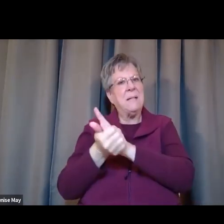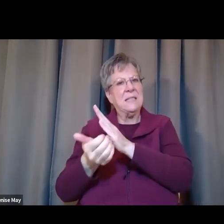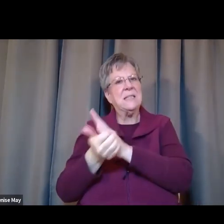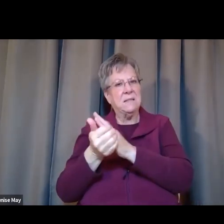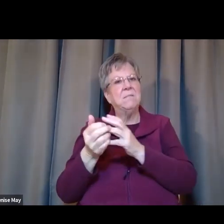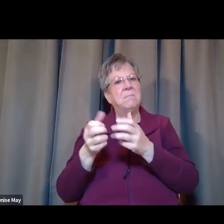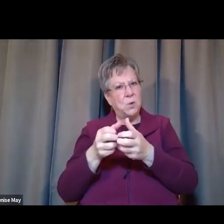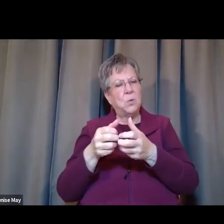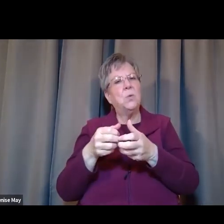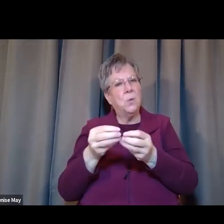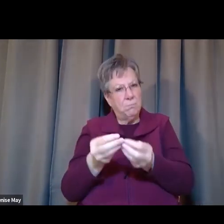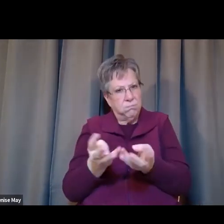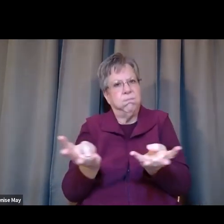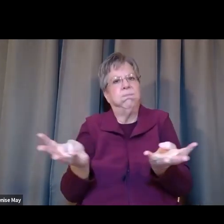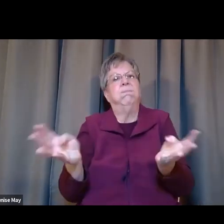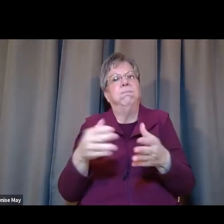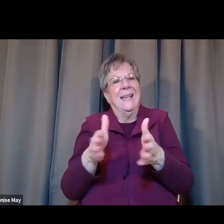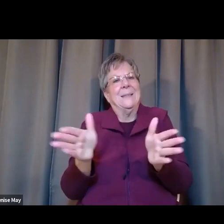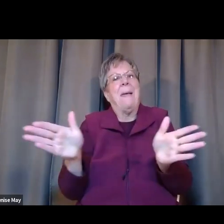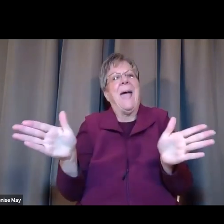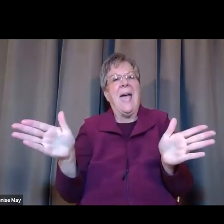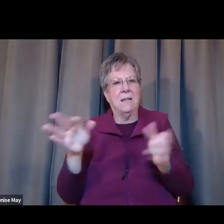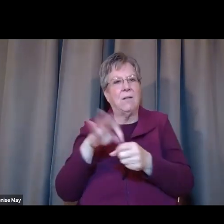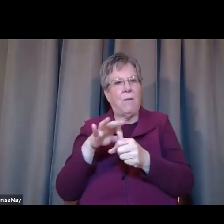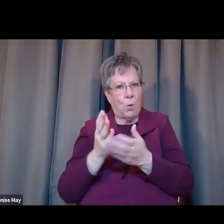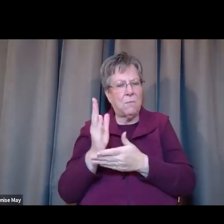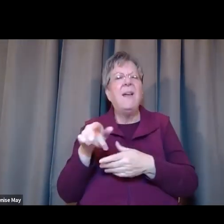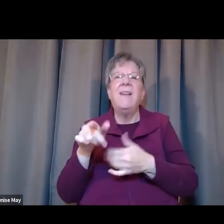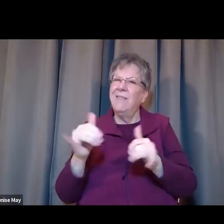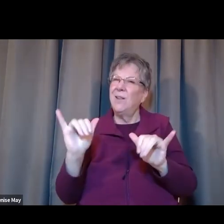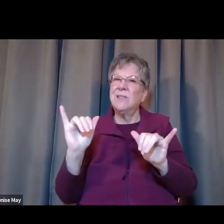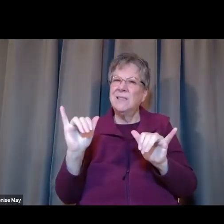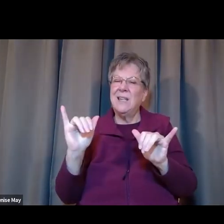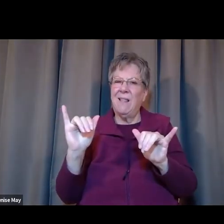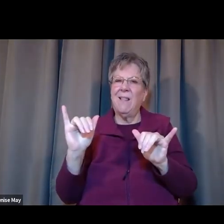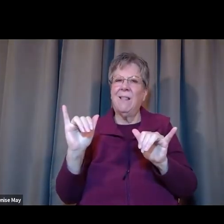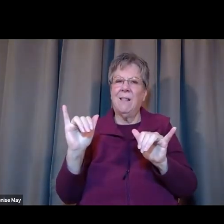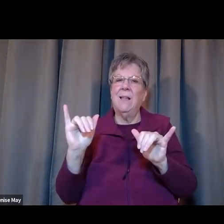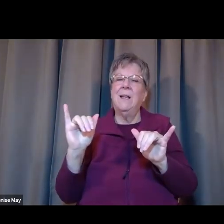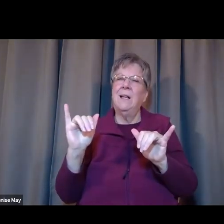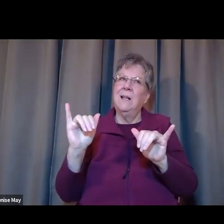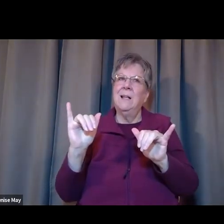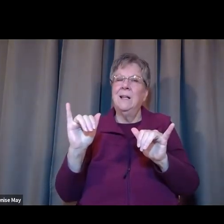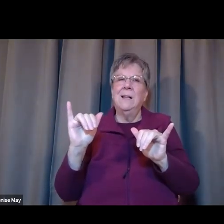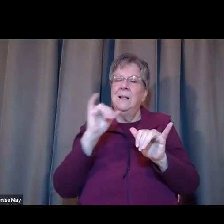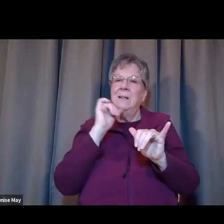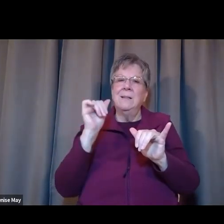expand federal protections of voting rights. There's still probably not as specific and beg for